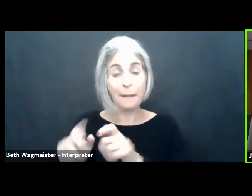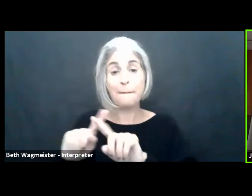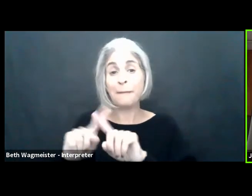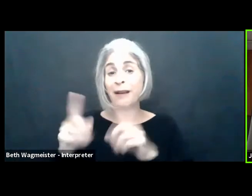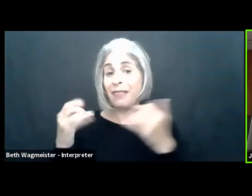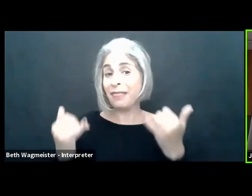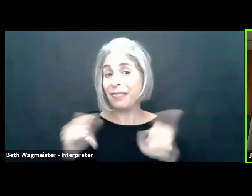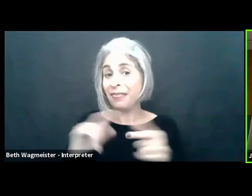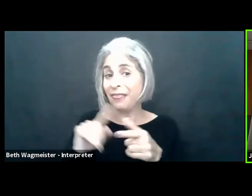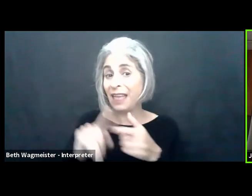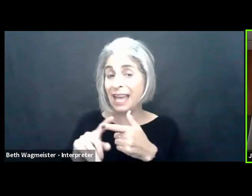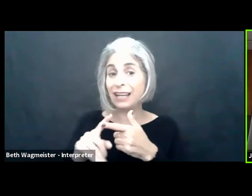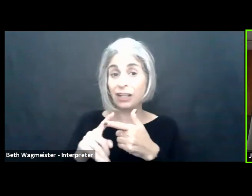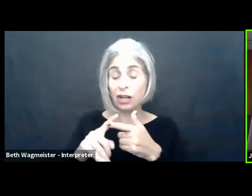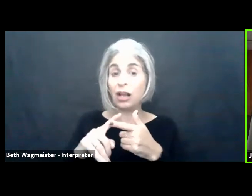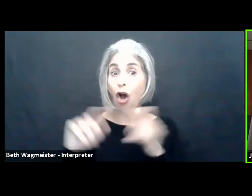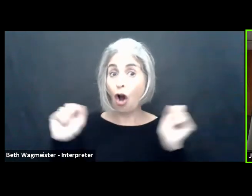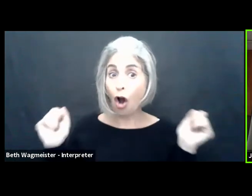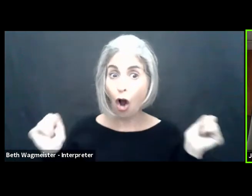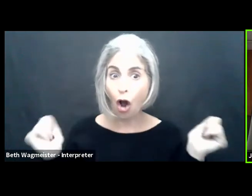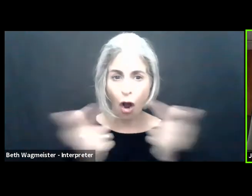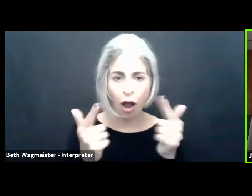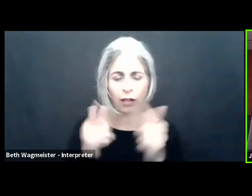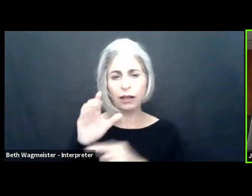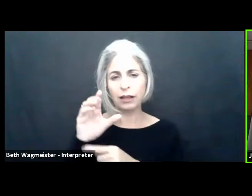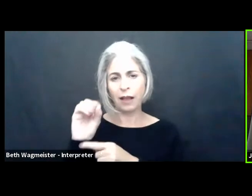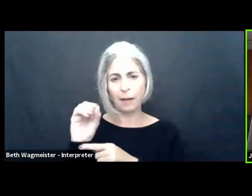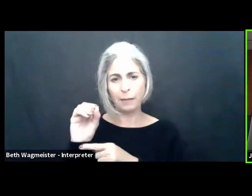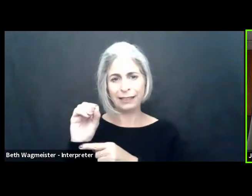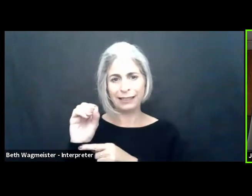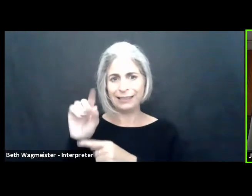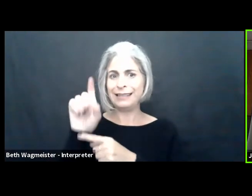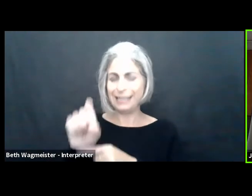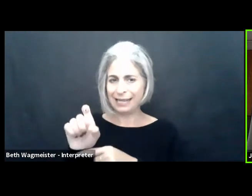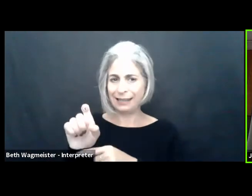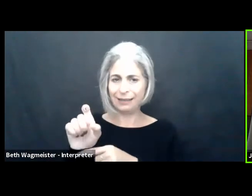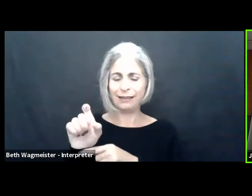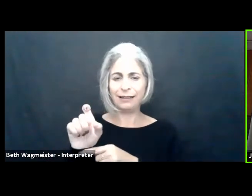became something that all companies that could do